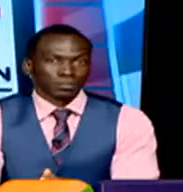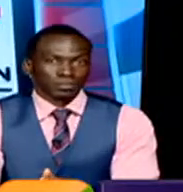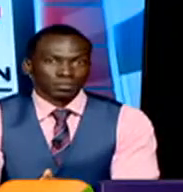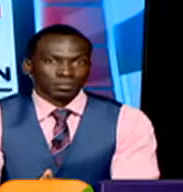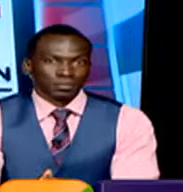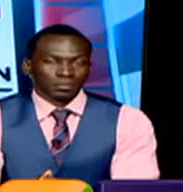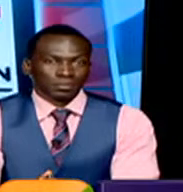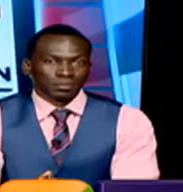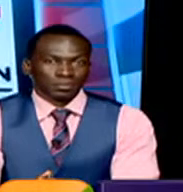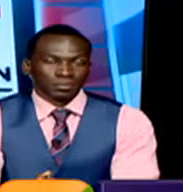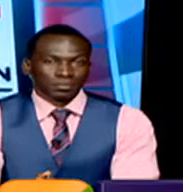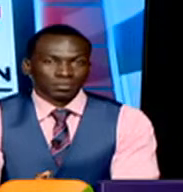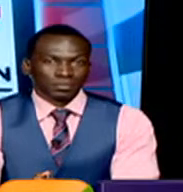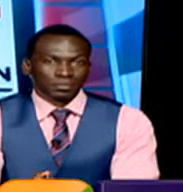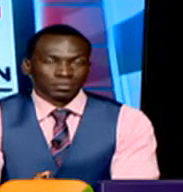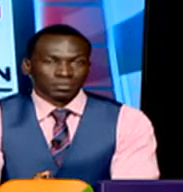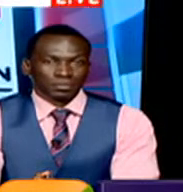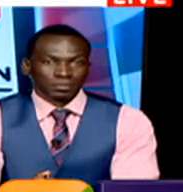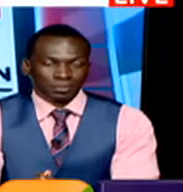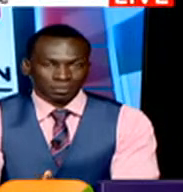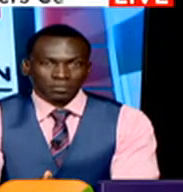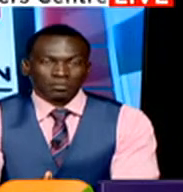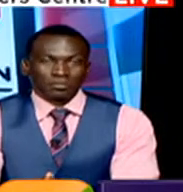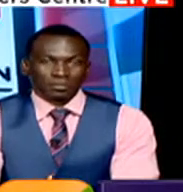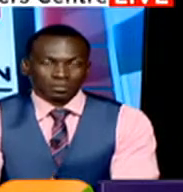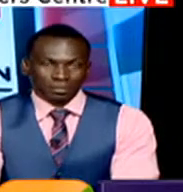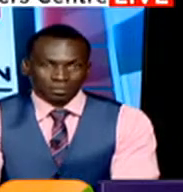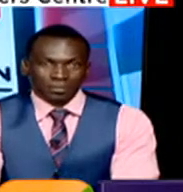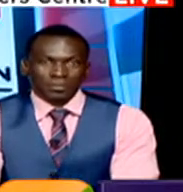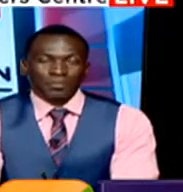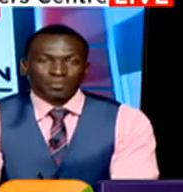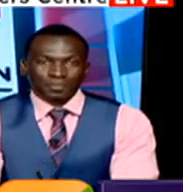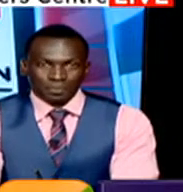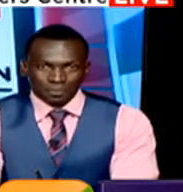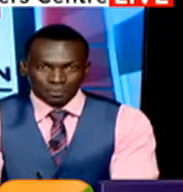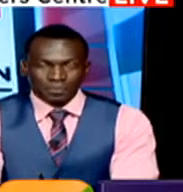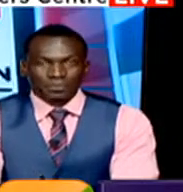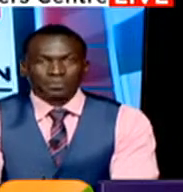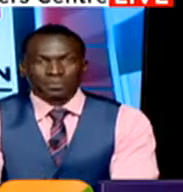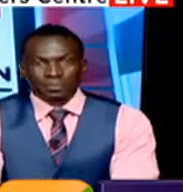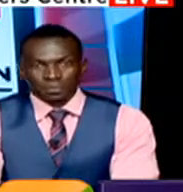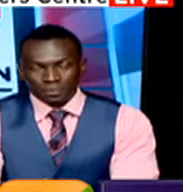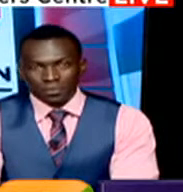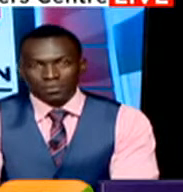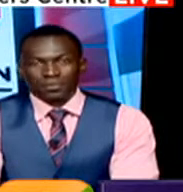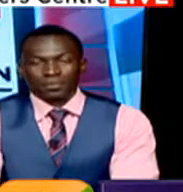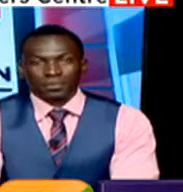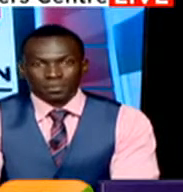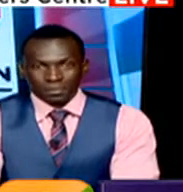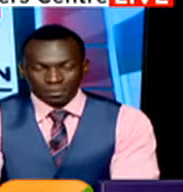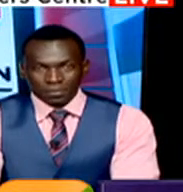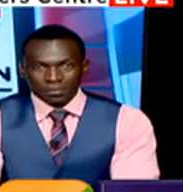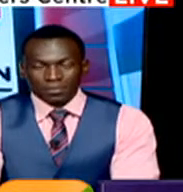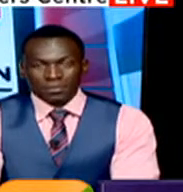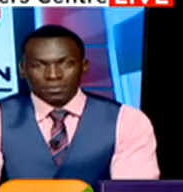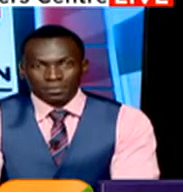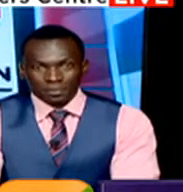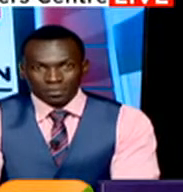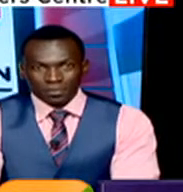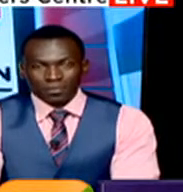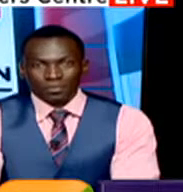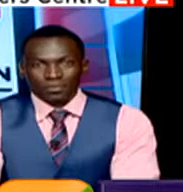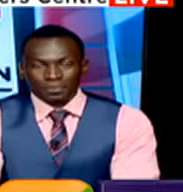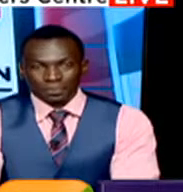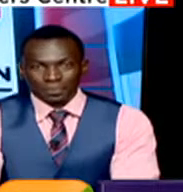health. Absolutely. And you know, Vicky, that's what the big conversation is all about. It's all about some agree, some disagree. And in the end, we agree